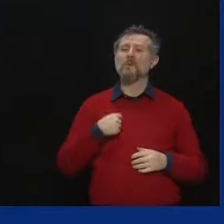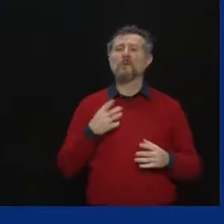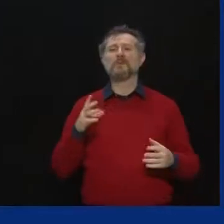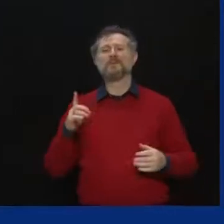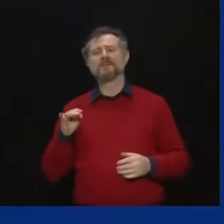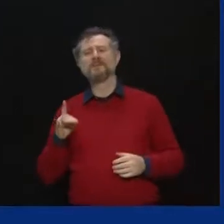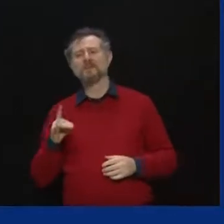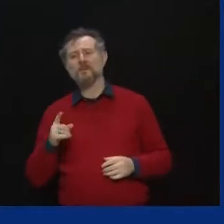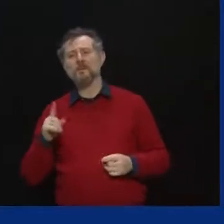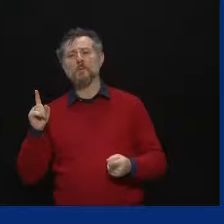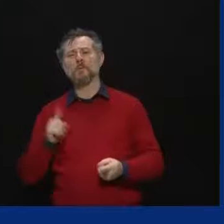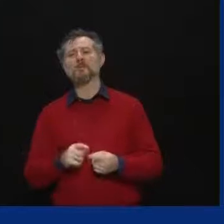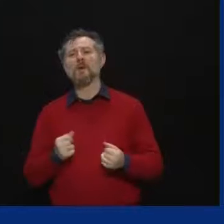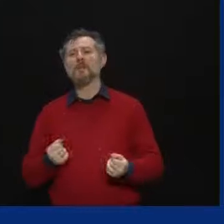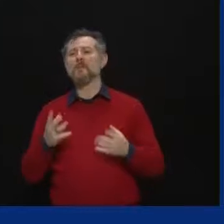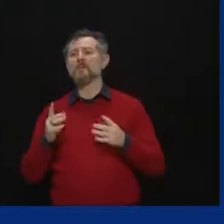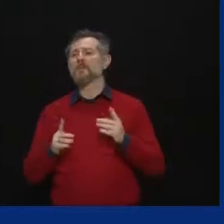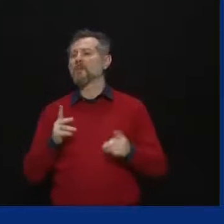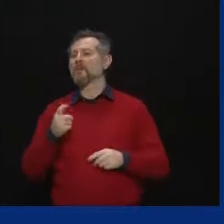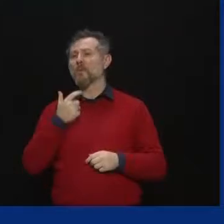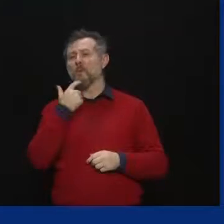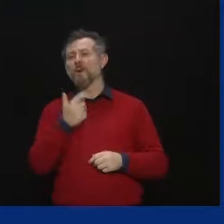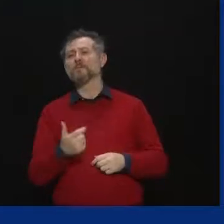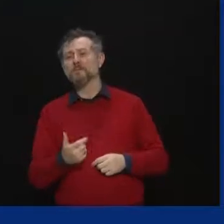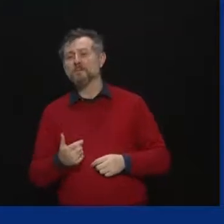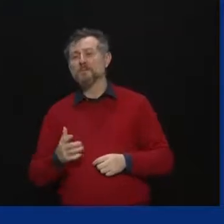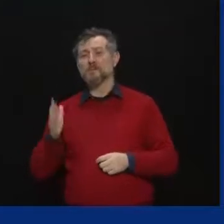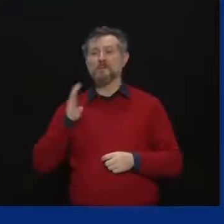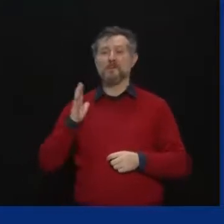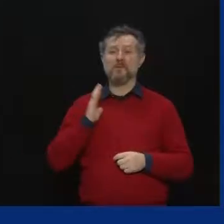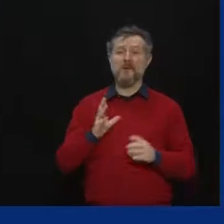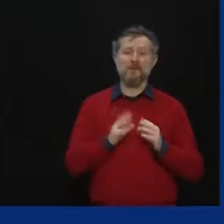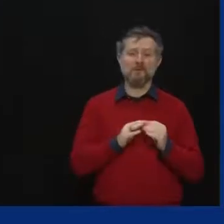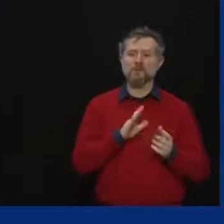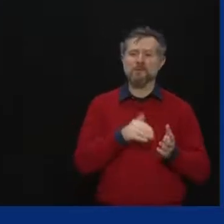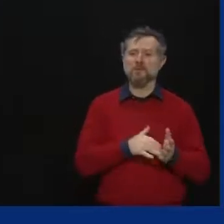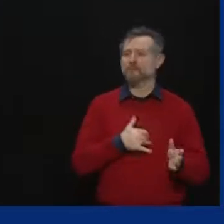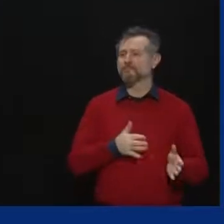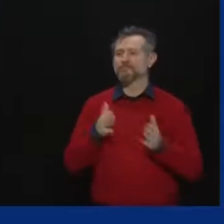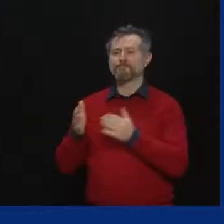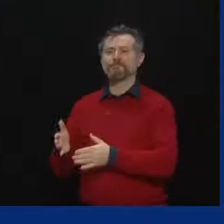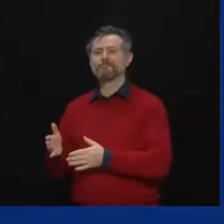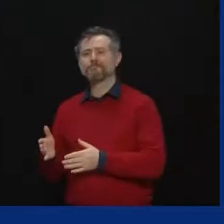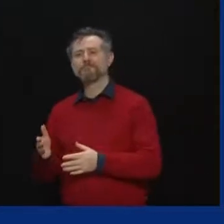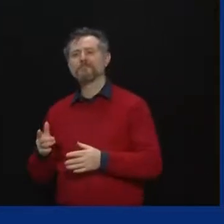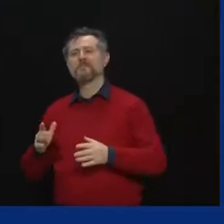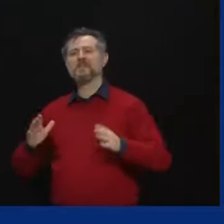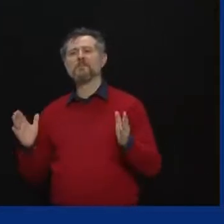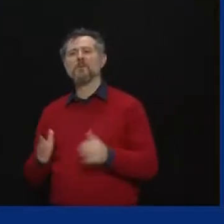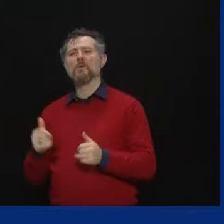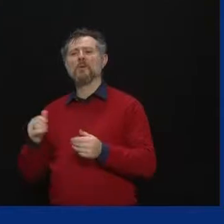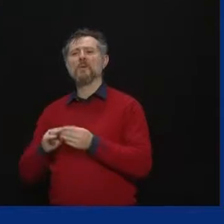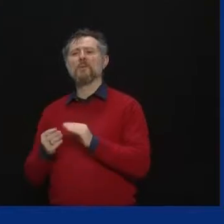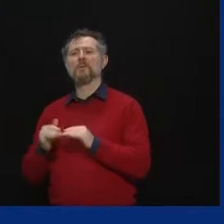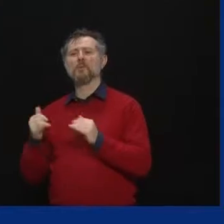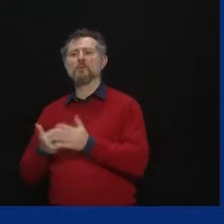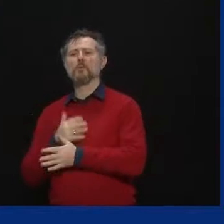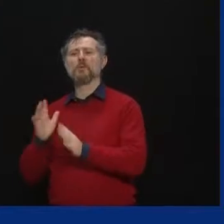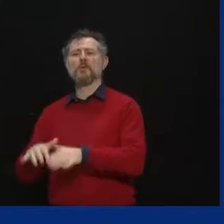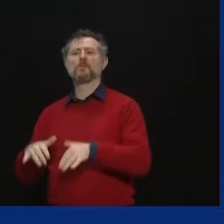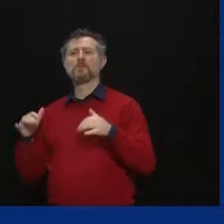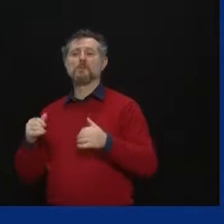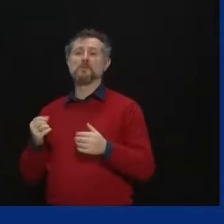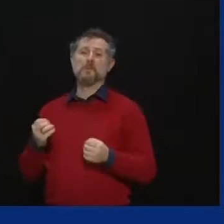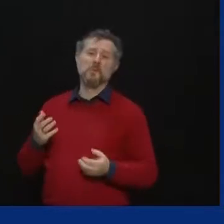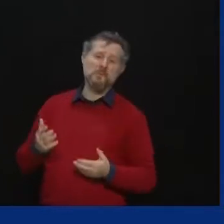there in the first place by taking out of the larger convention center setting. It'll be a smaller number anyhow, and certainly that might